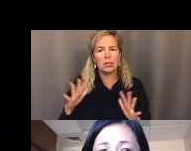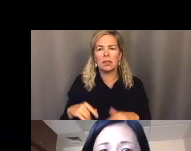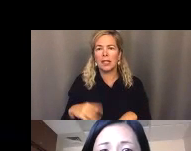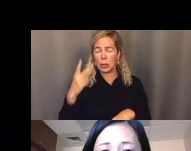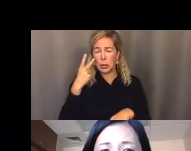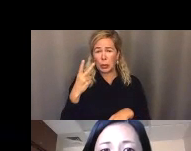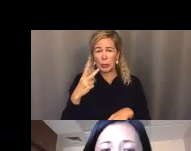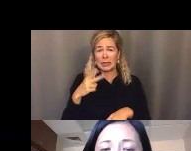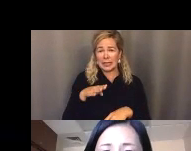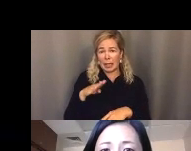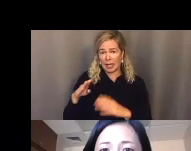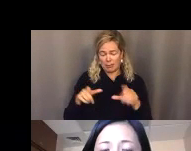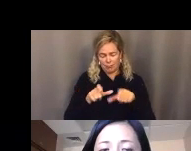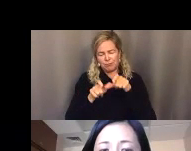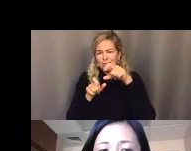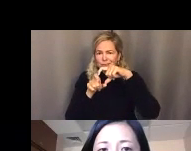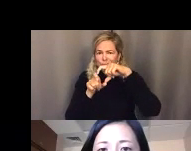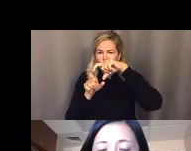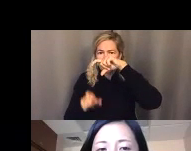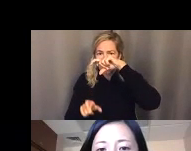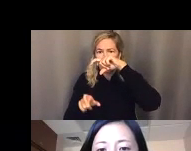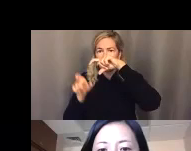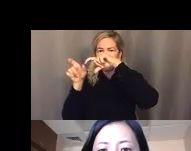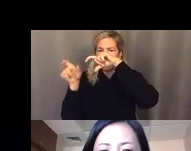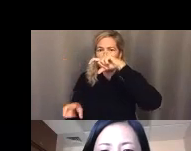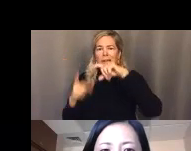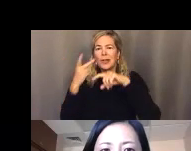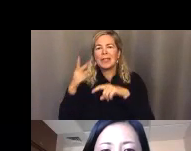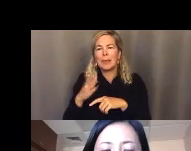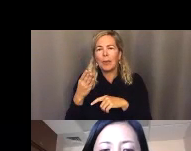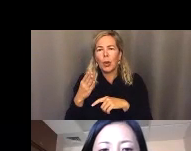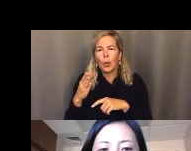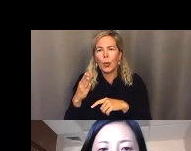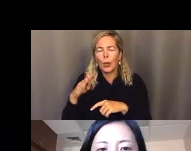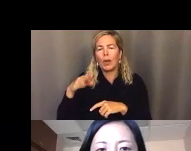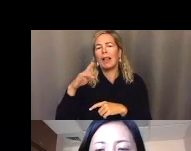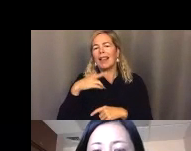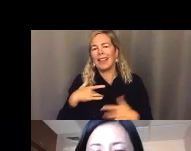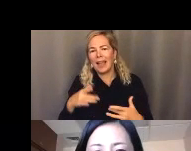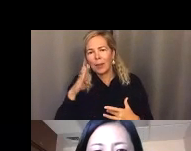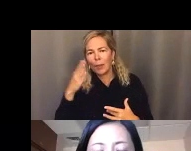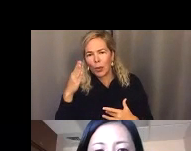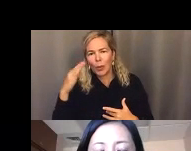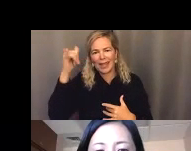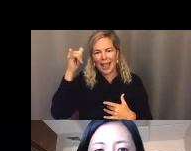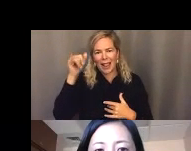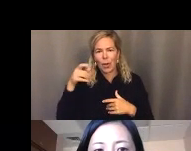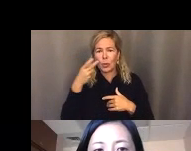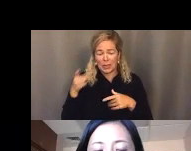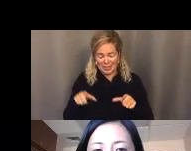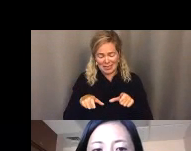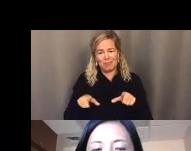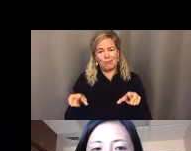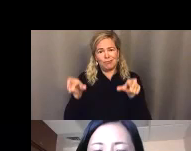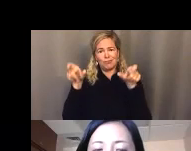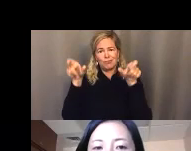dark yellow is a small extent, and a yellow is non-extent at all. And you can see from the bar graph on the